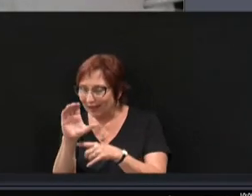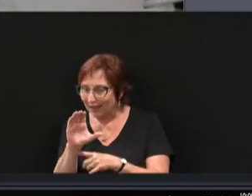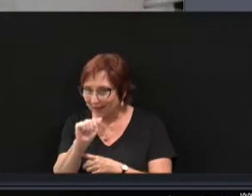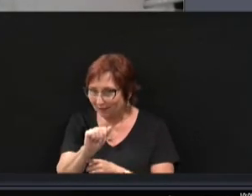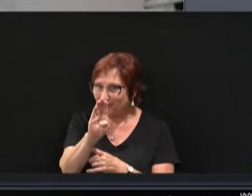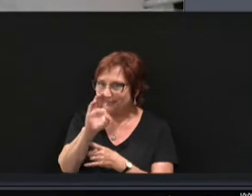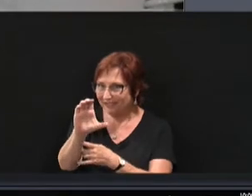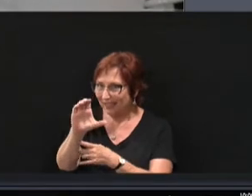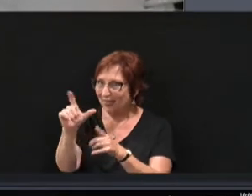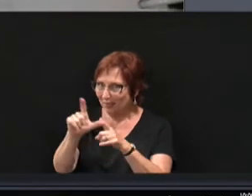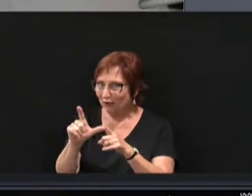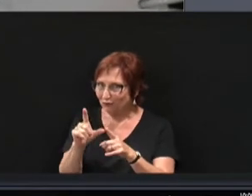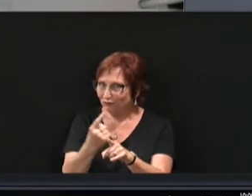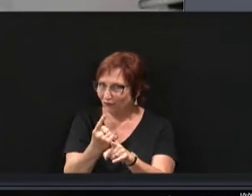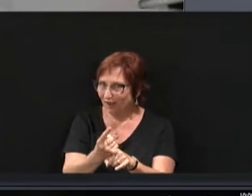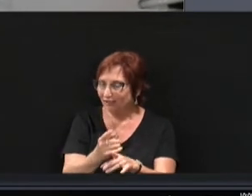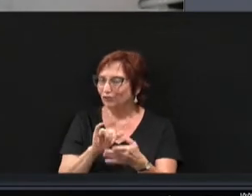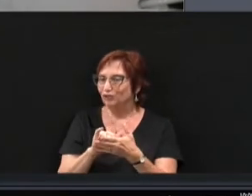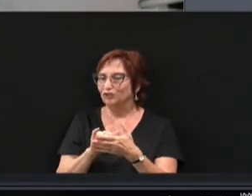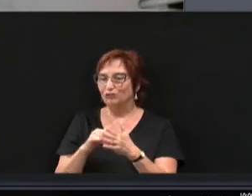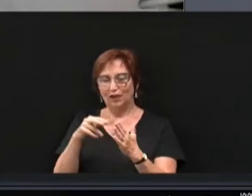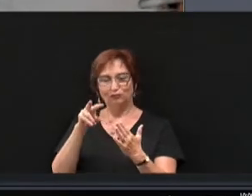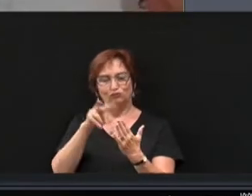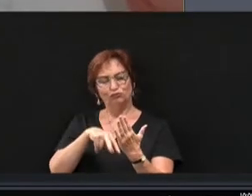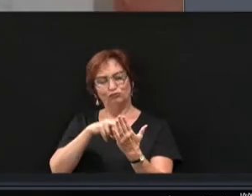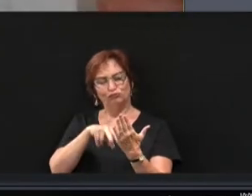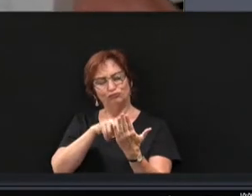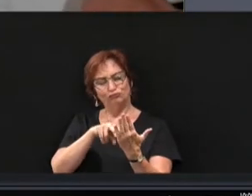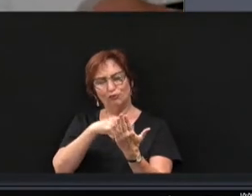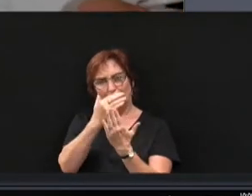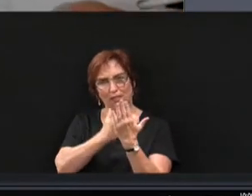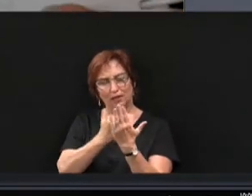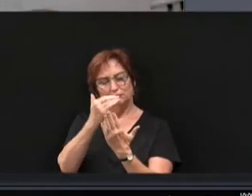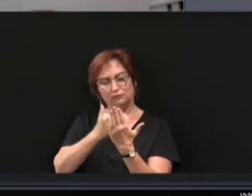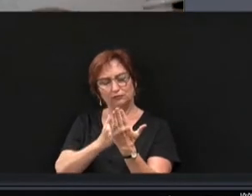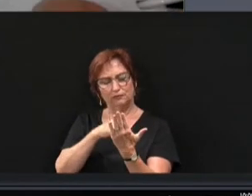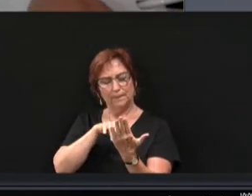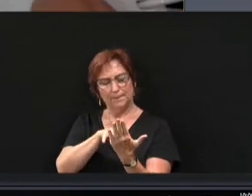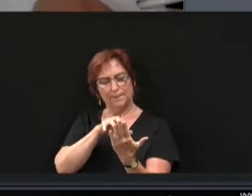So just look at that so you kind of get those symbols in your mind.